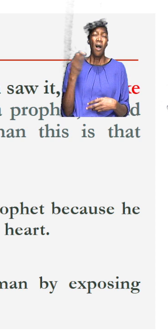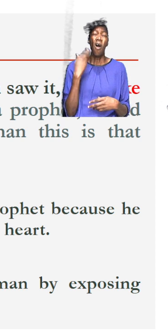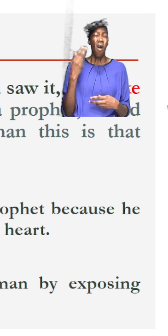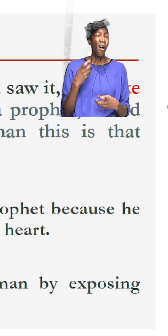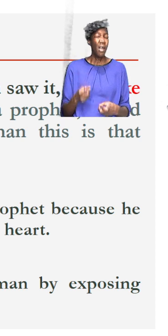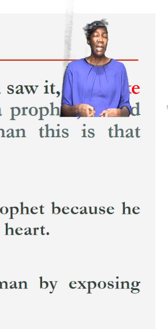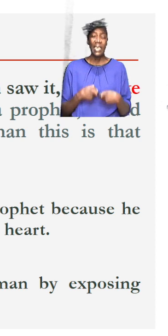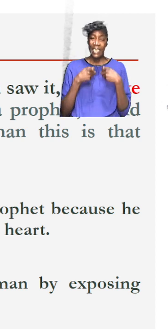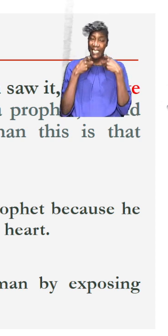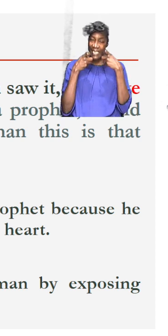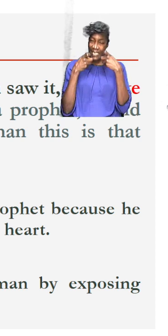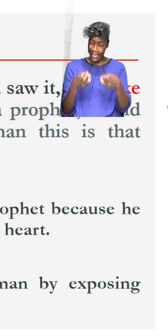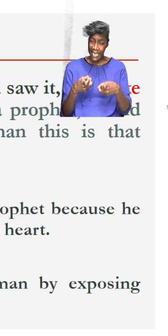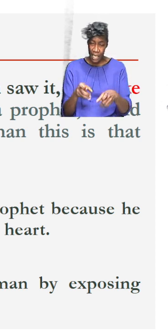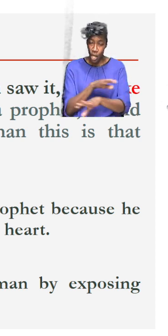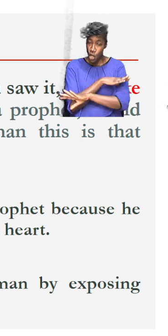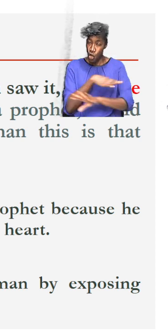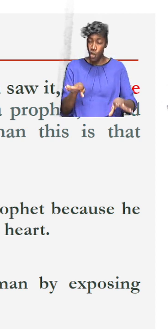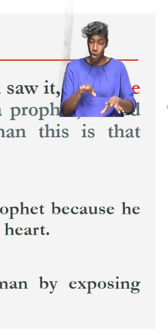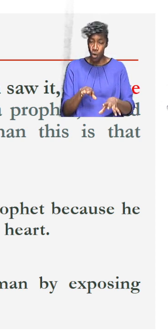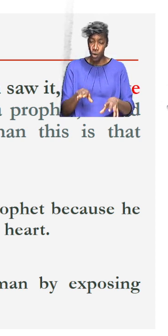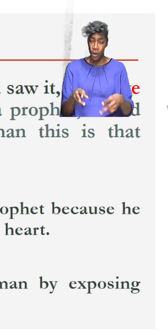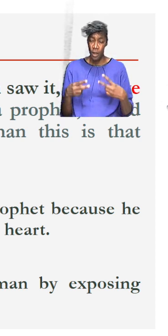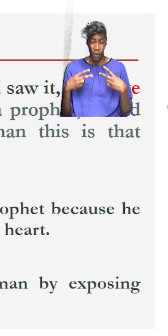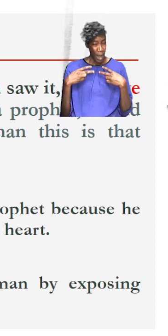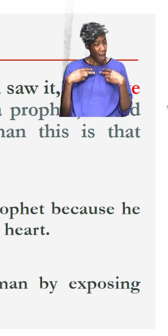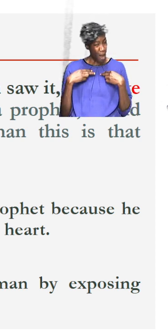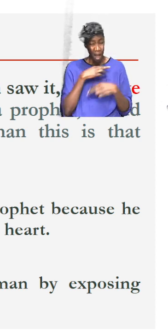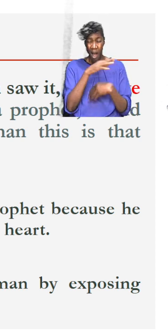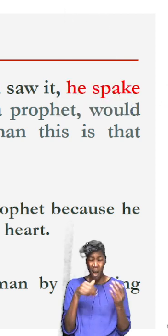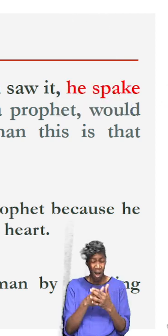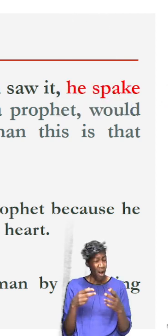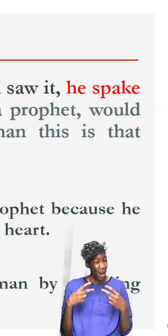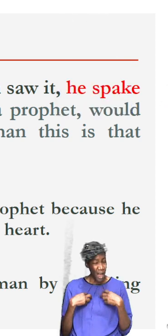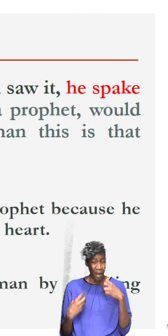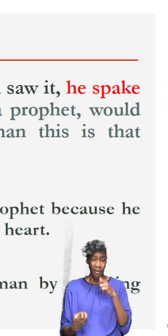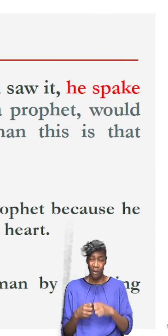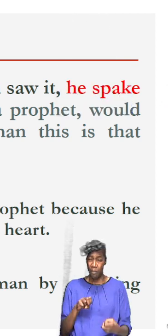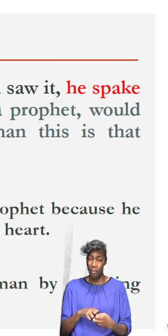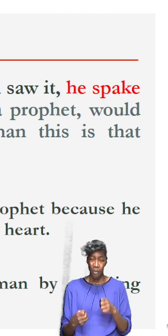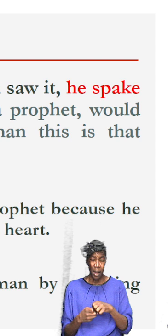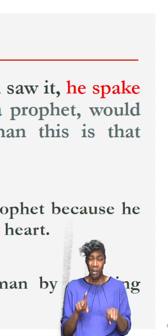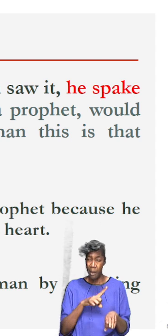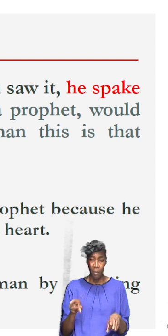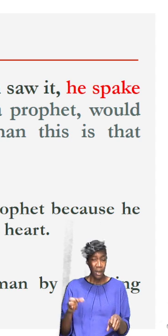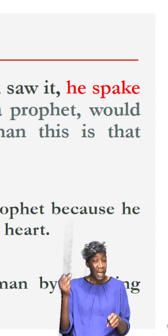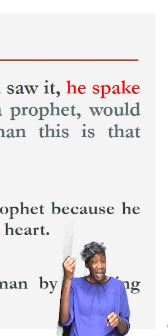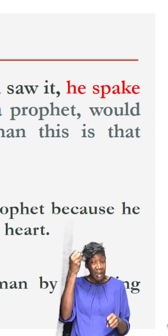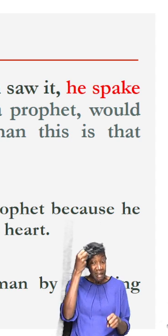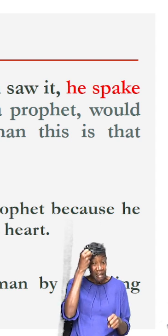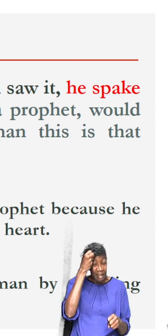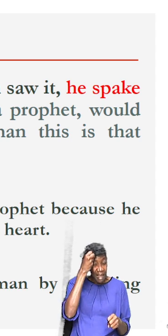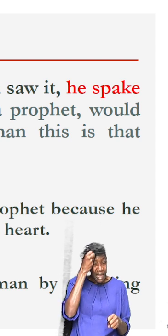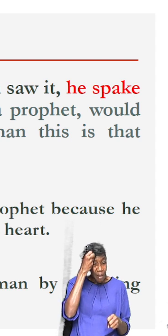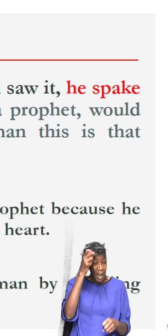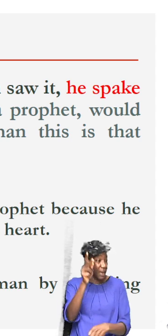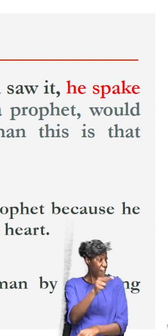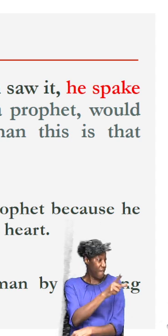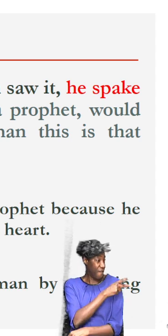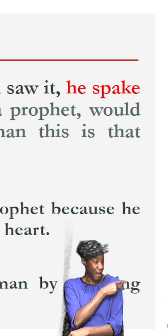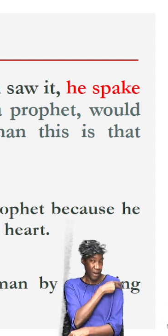sinned. And there's none of us, we all have our issues we are dealing with. But Simon, who was the Pharisee,